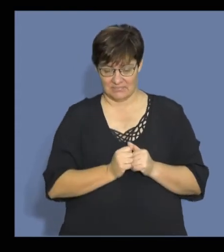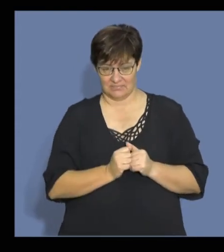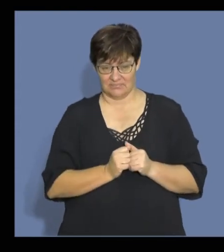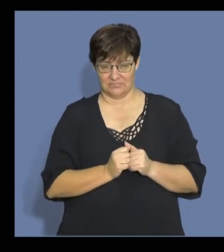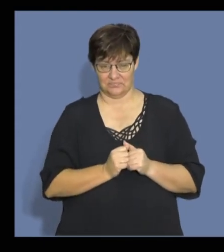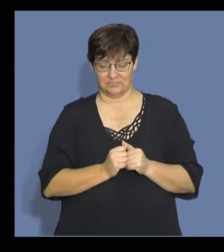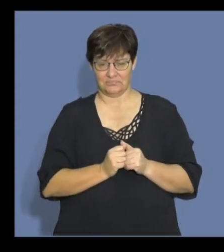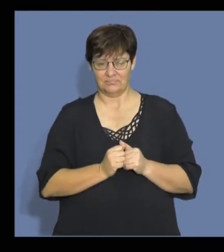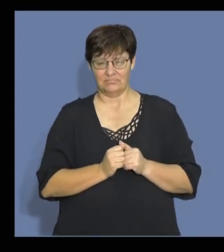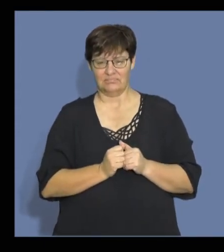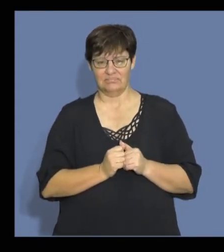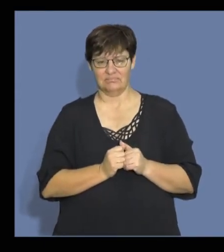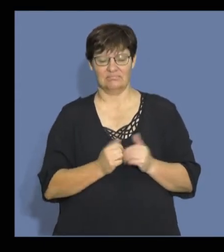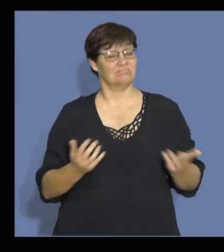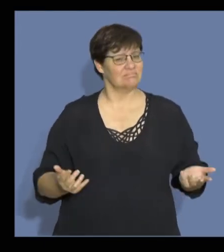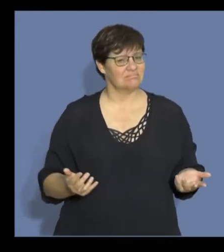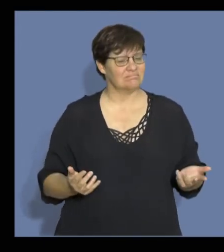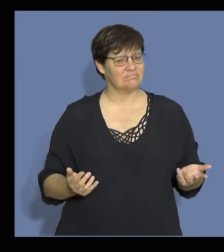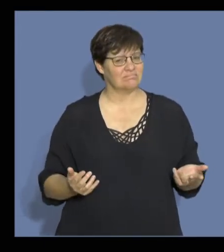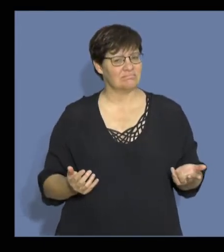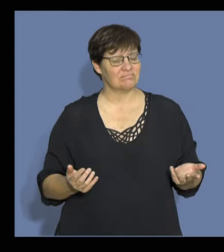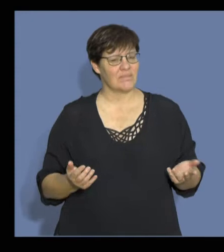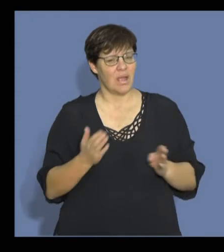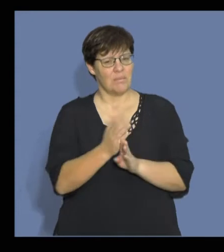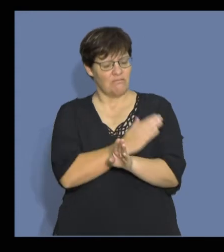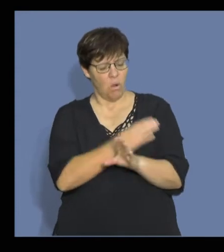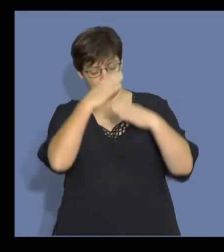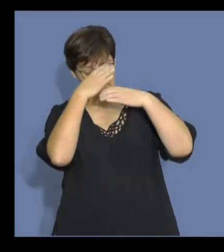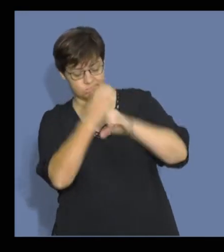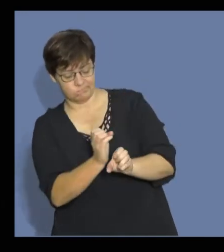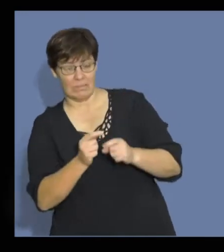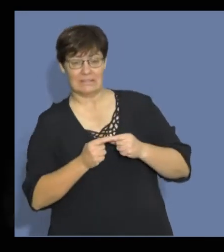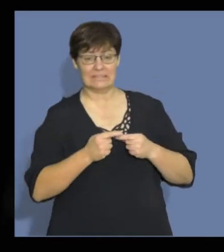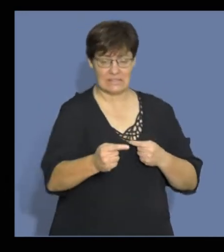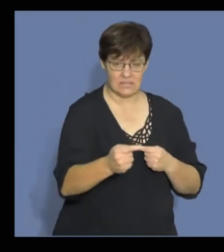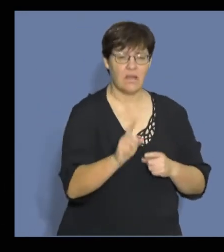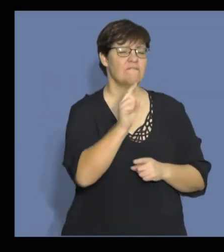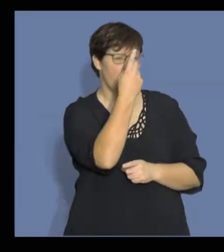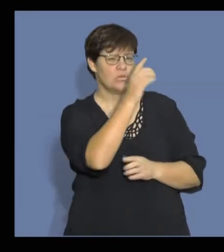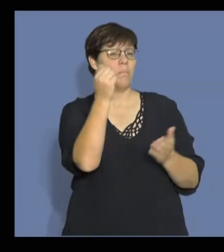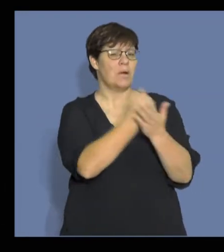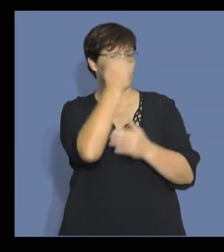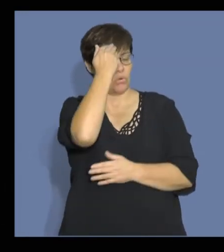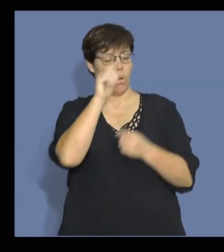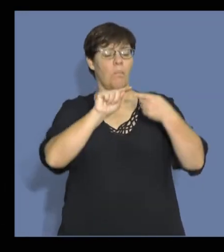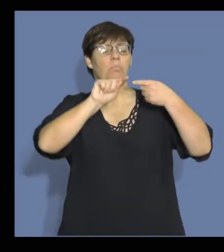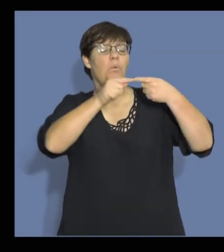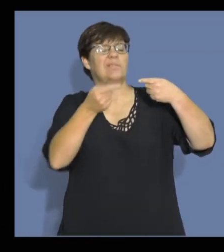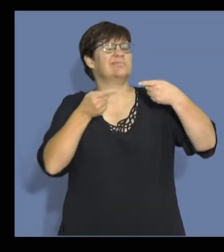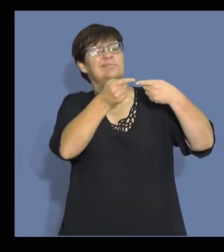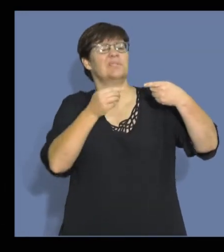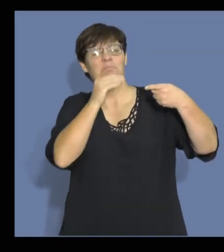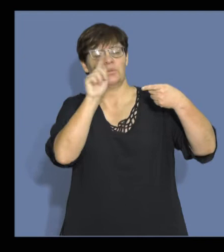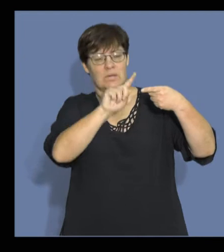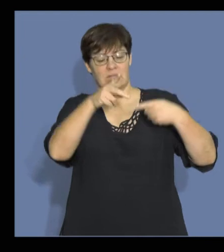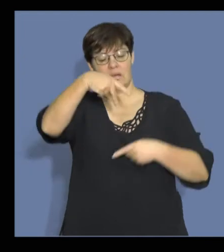distance. But before we get into distance, what's important to know is what is a point. Now, we spoke